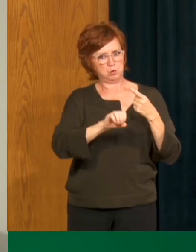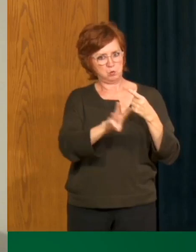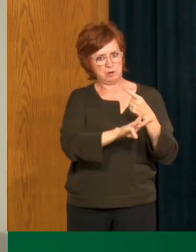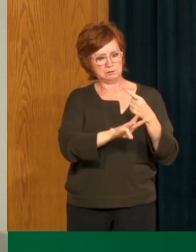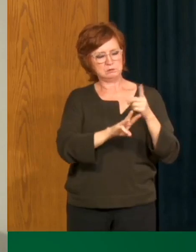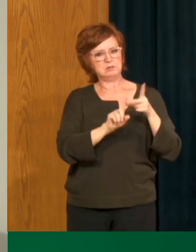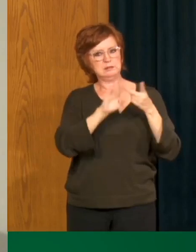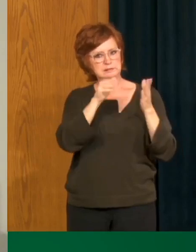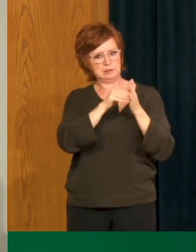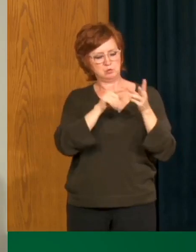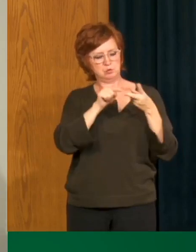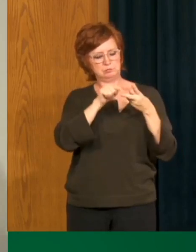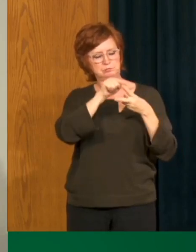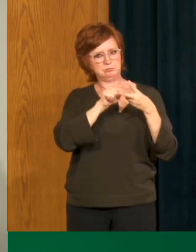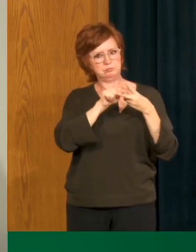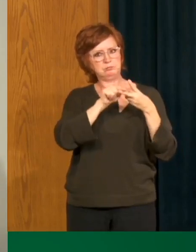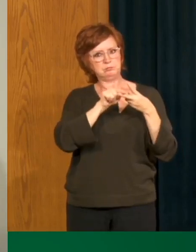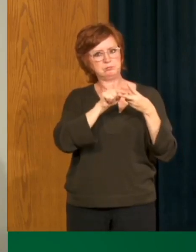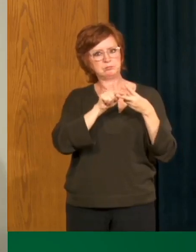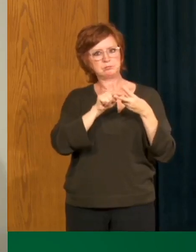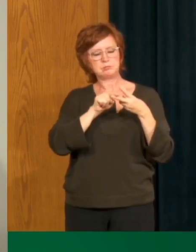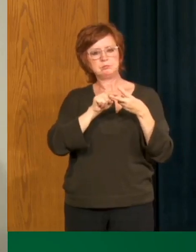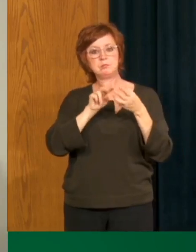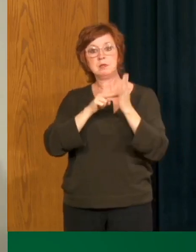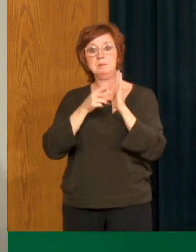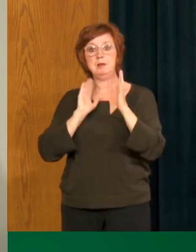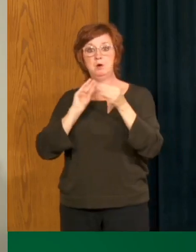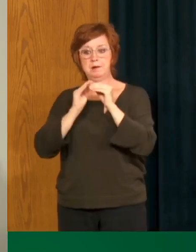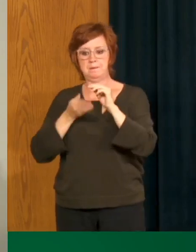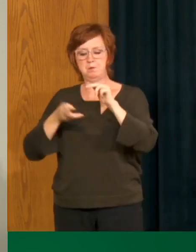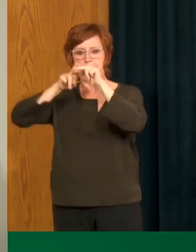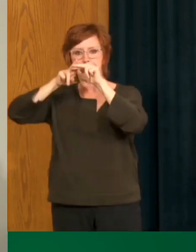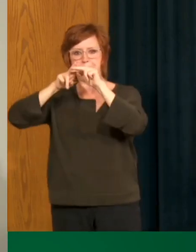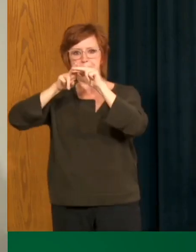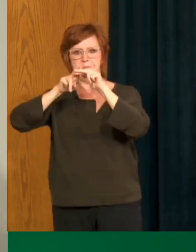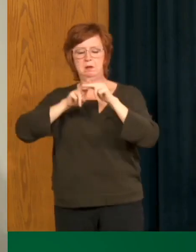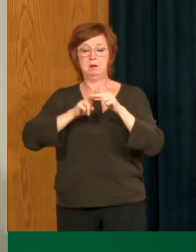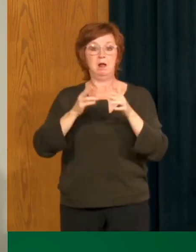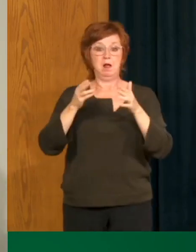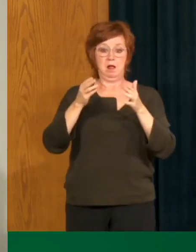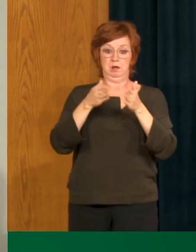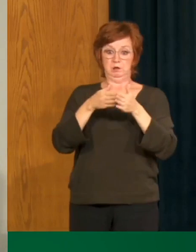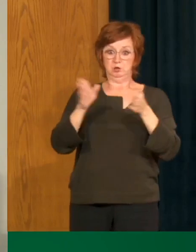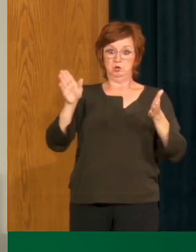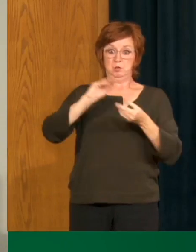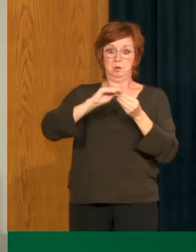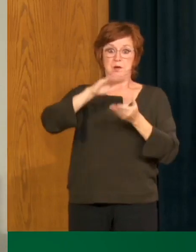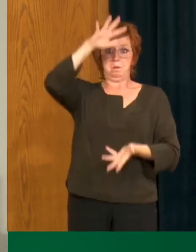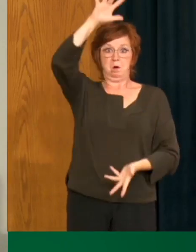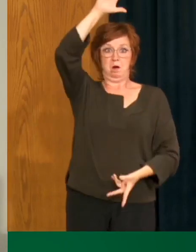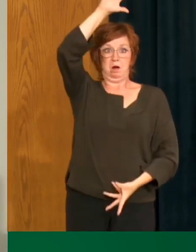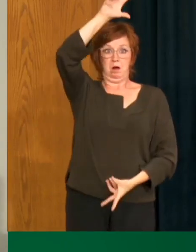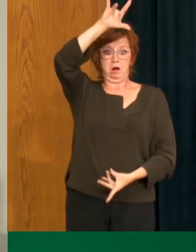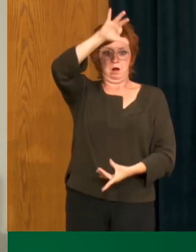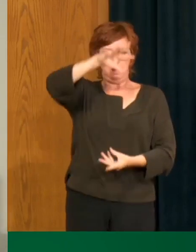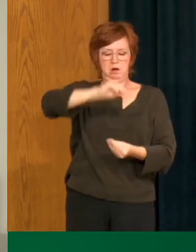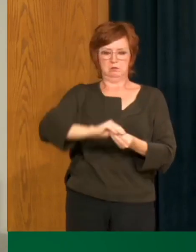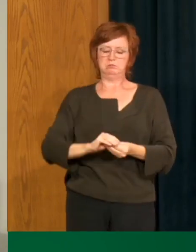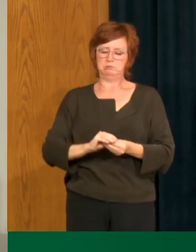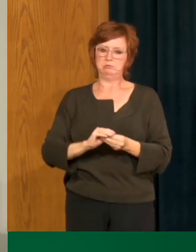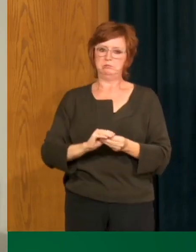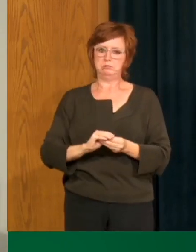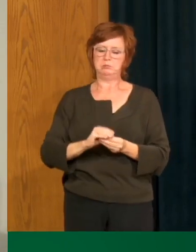well. But again, it's we have overall low number of cases. We get a bit of a cluster because